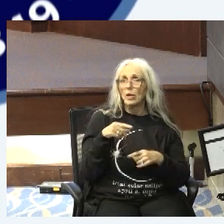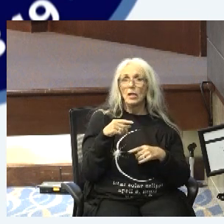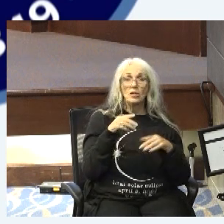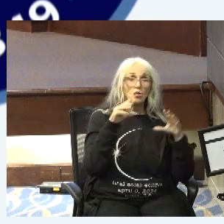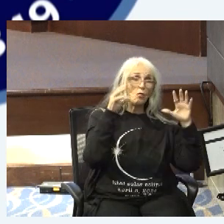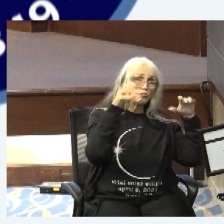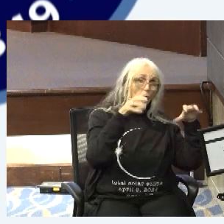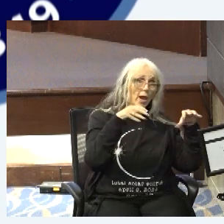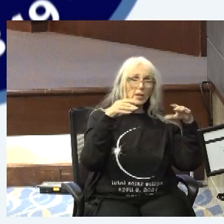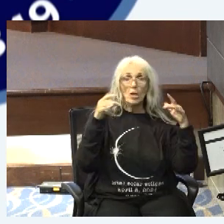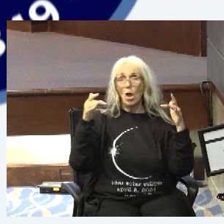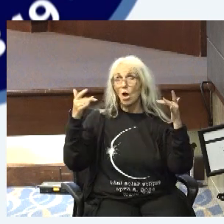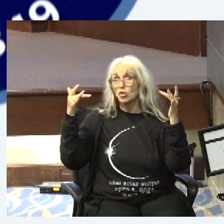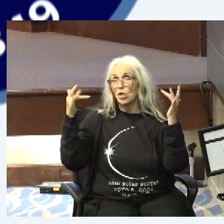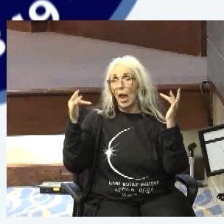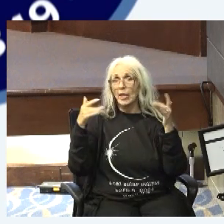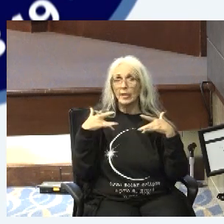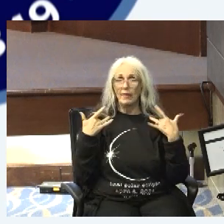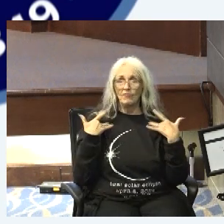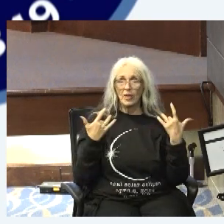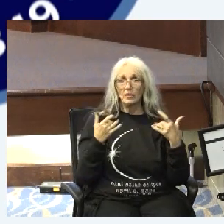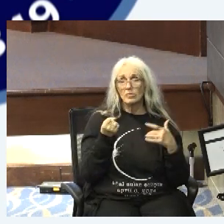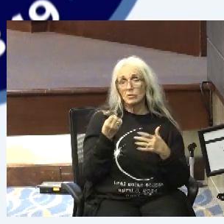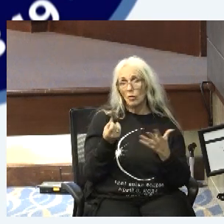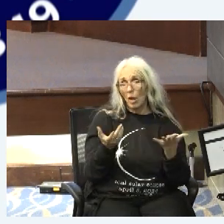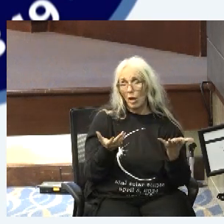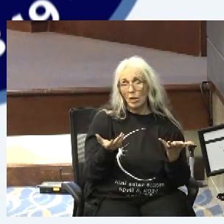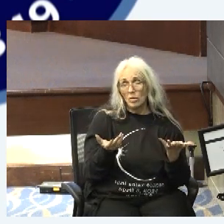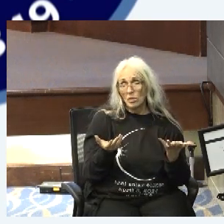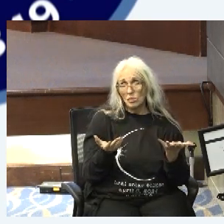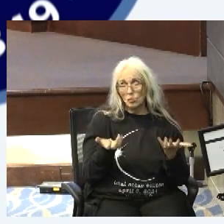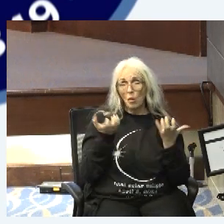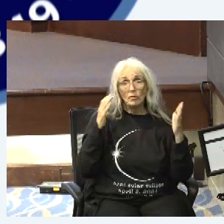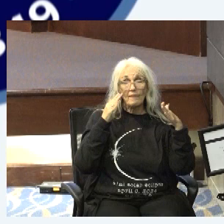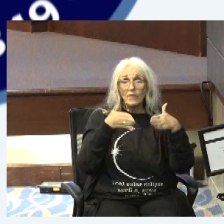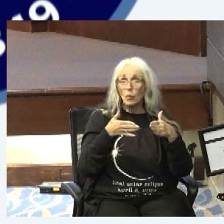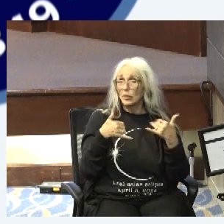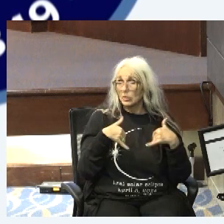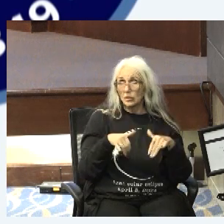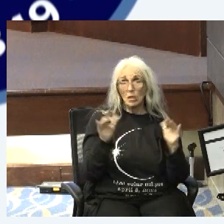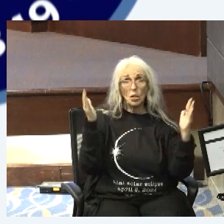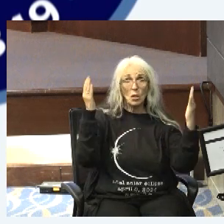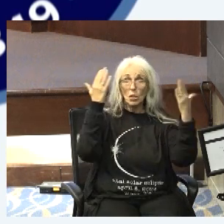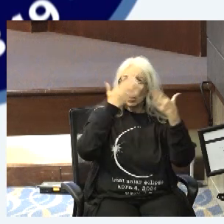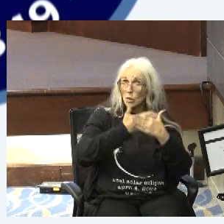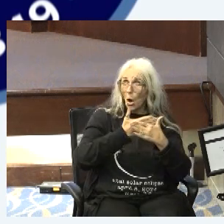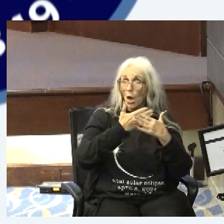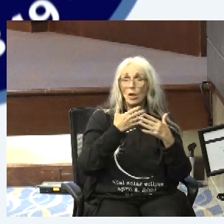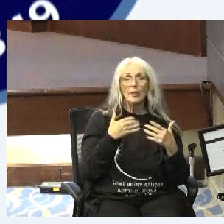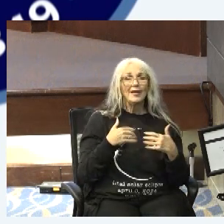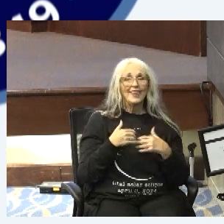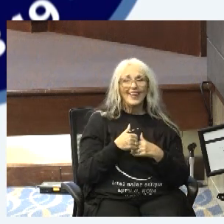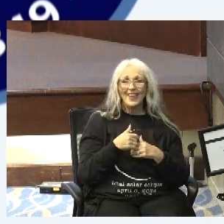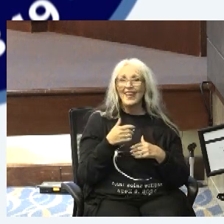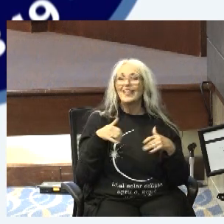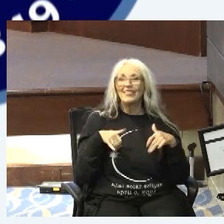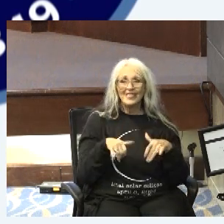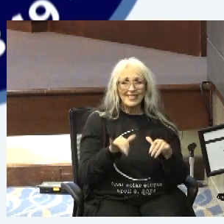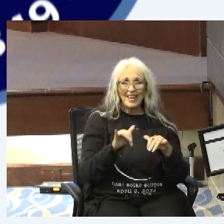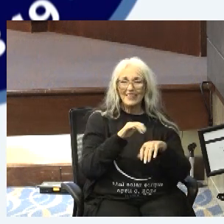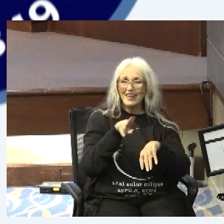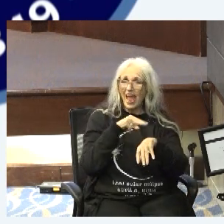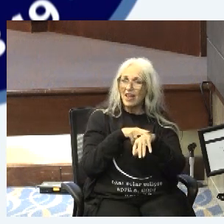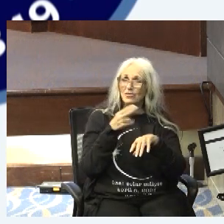event. And one thing I really want to focus on is, it's still going to go dark. And so there will still be natural